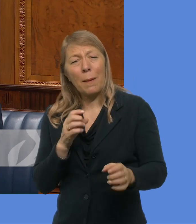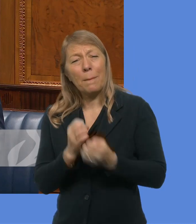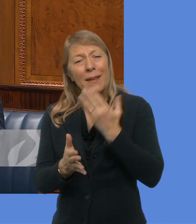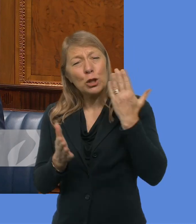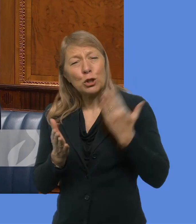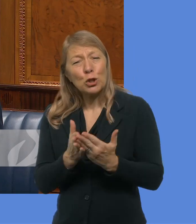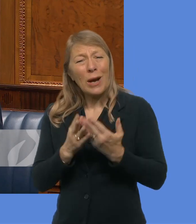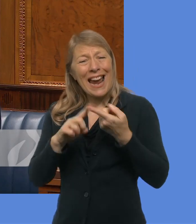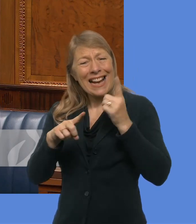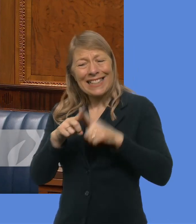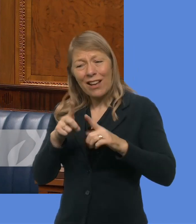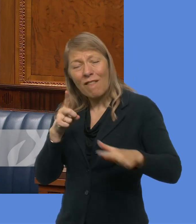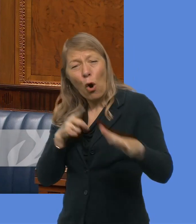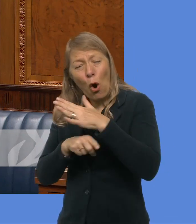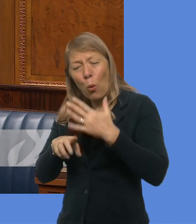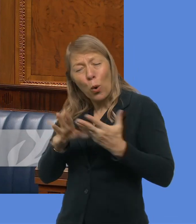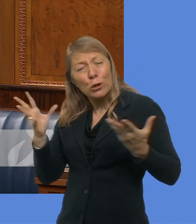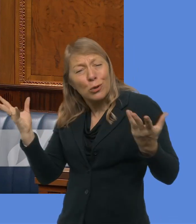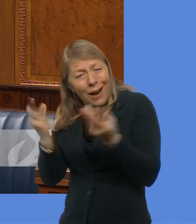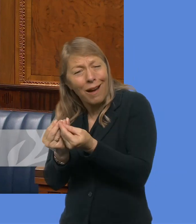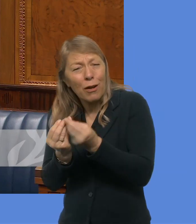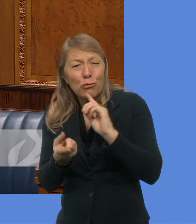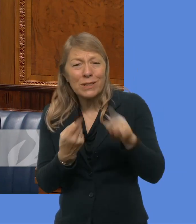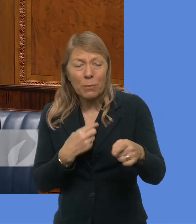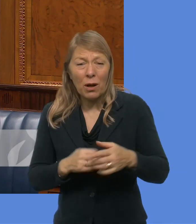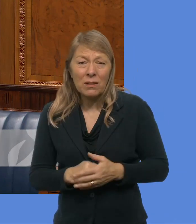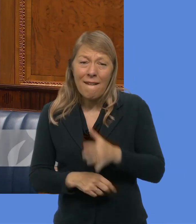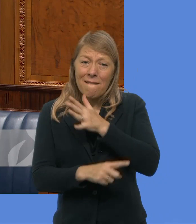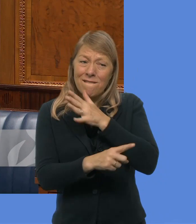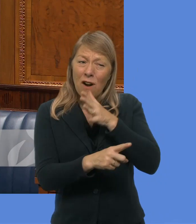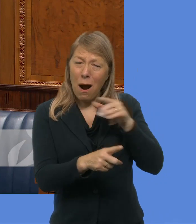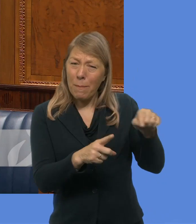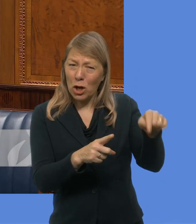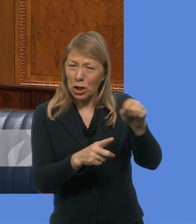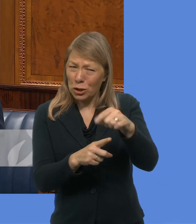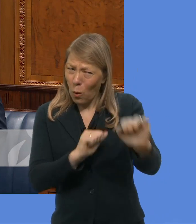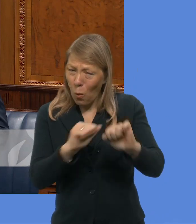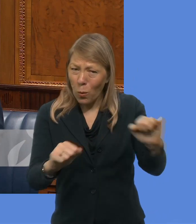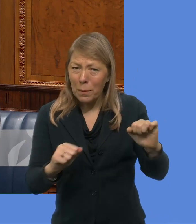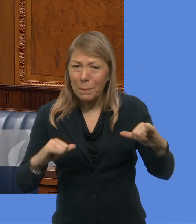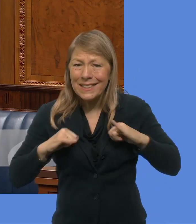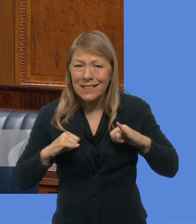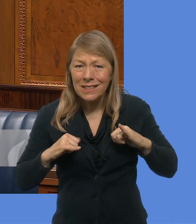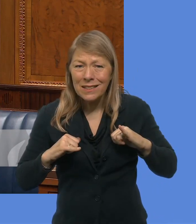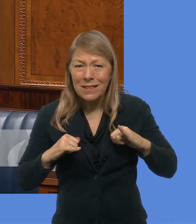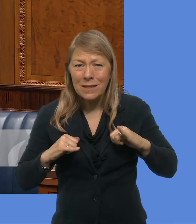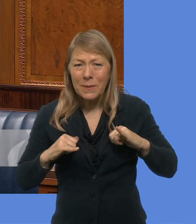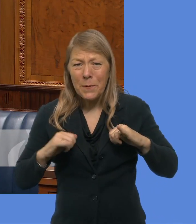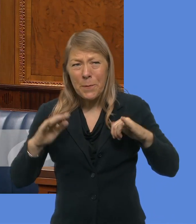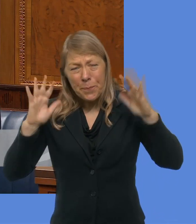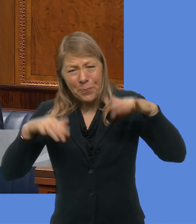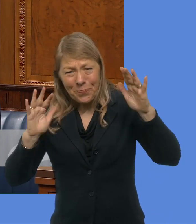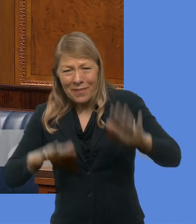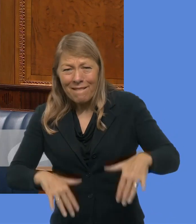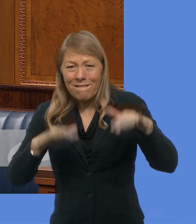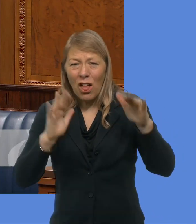this? Farming is a business, and they are business people that are suffering as a result of the flooding, and yet other businesses were helped and